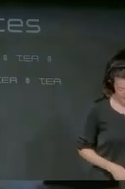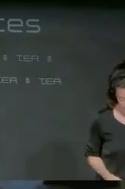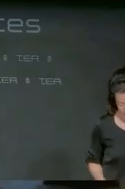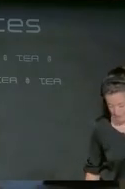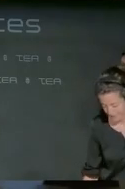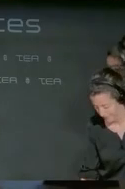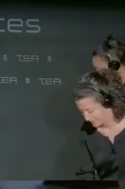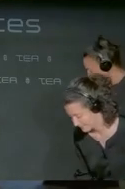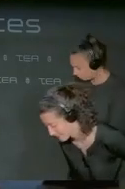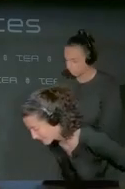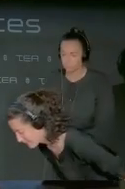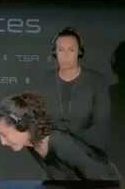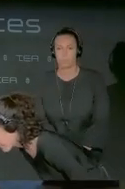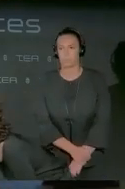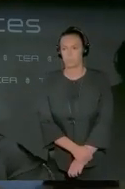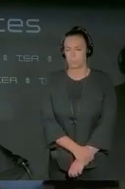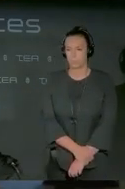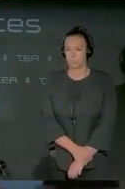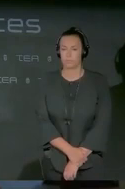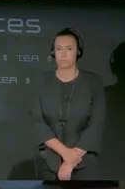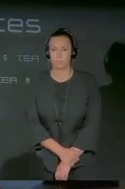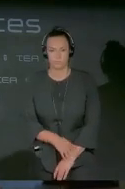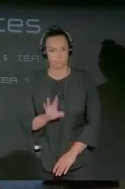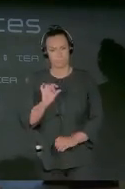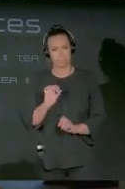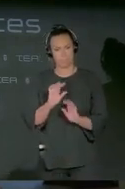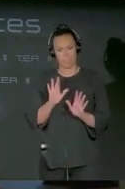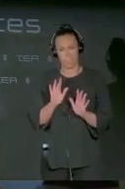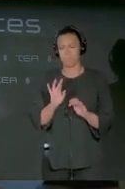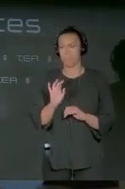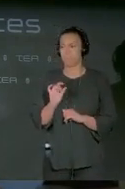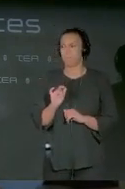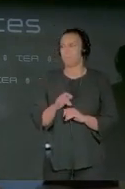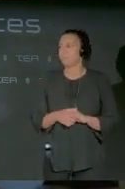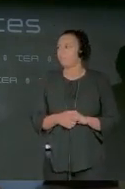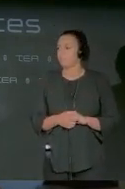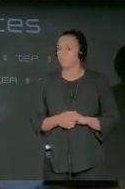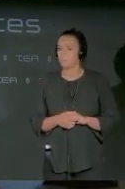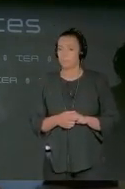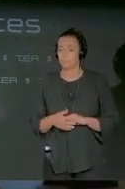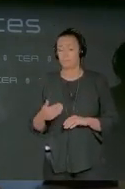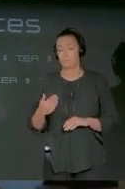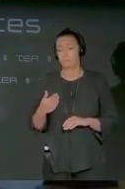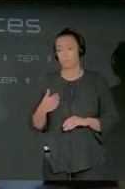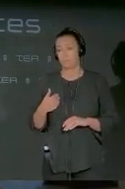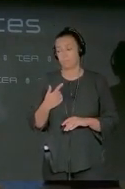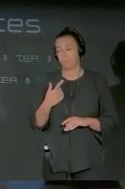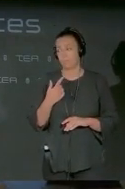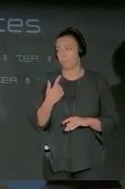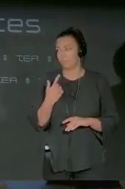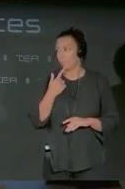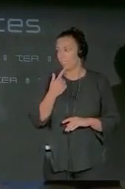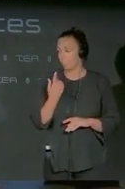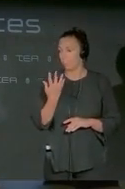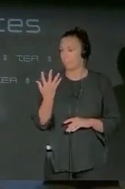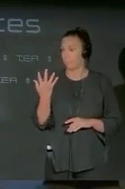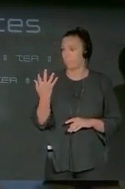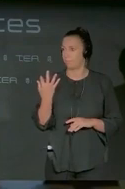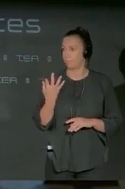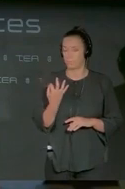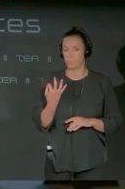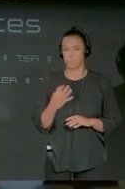Certainly, thank you. I would try to argue that co-productions have existed and continue to exist in the